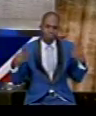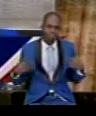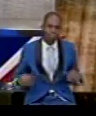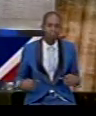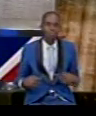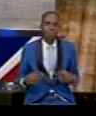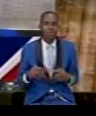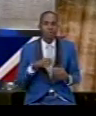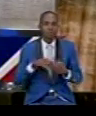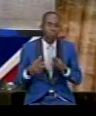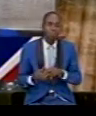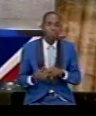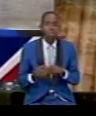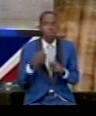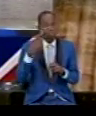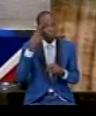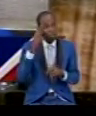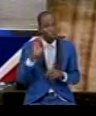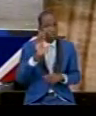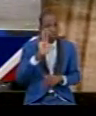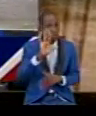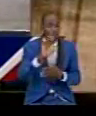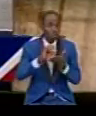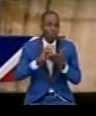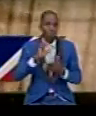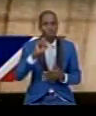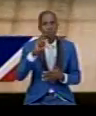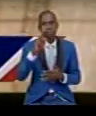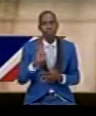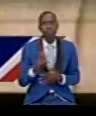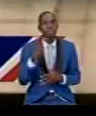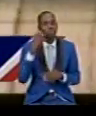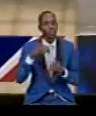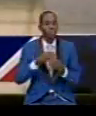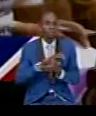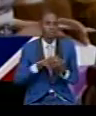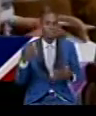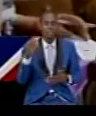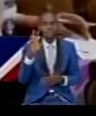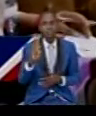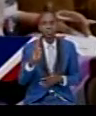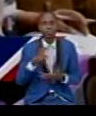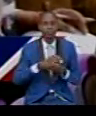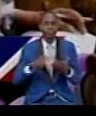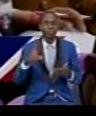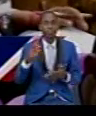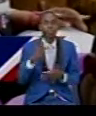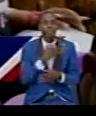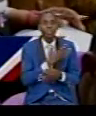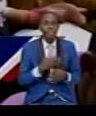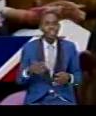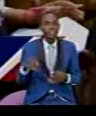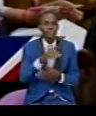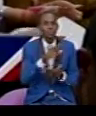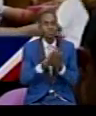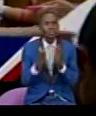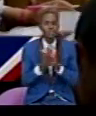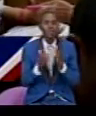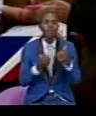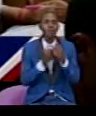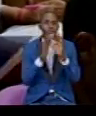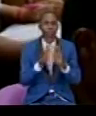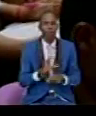information for your sake look at verse 6 in verse 6 and yet became